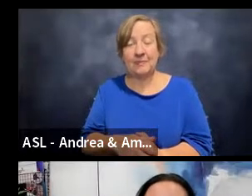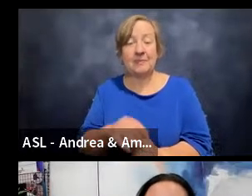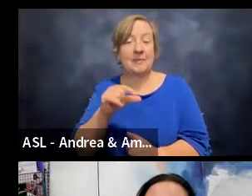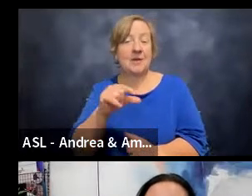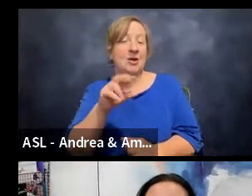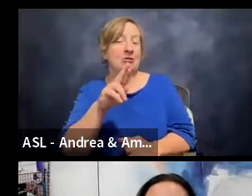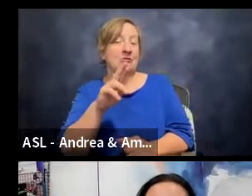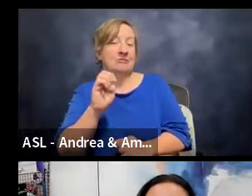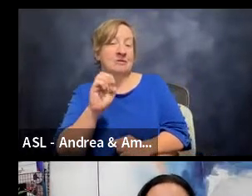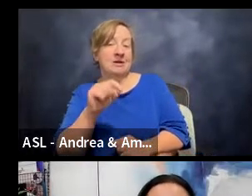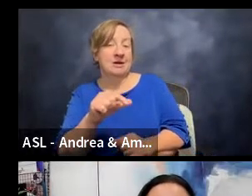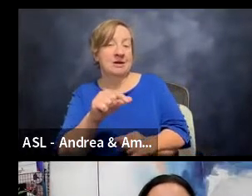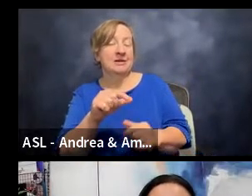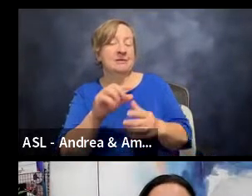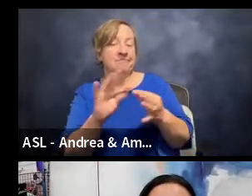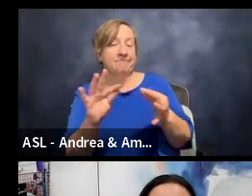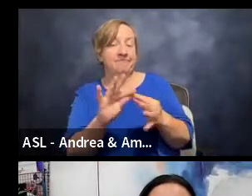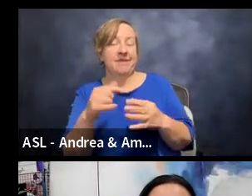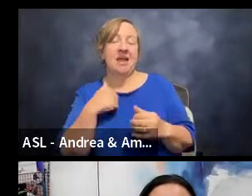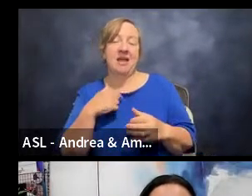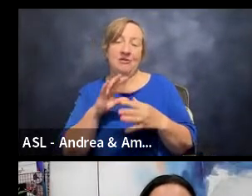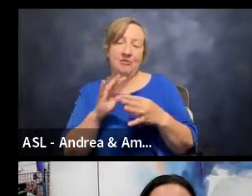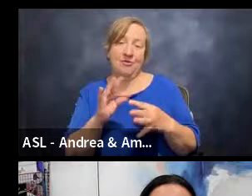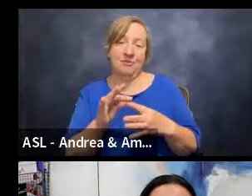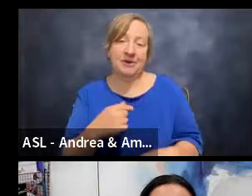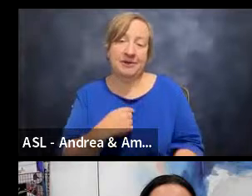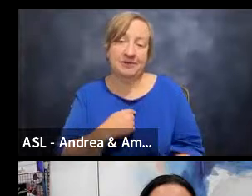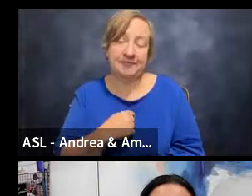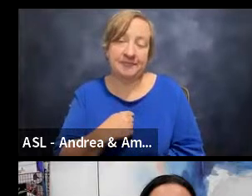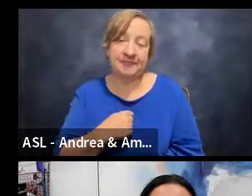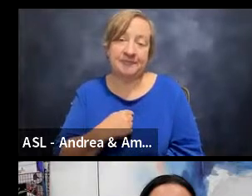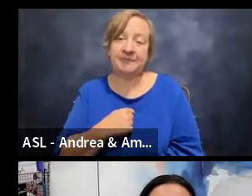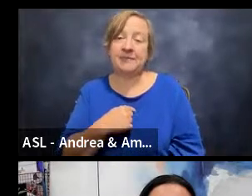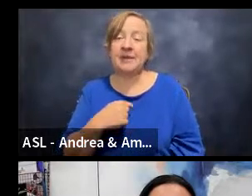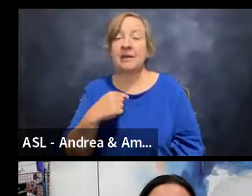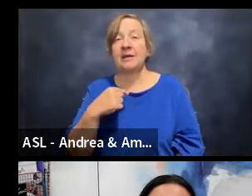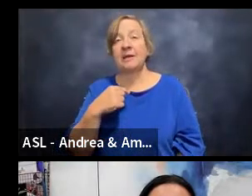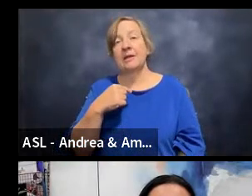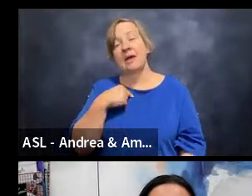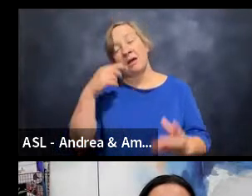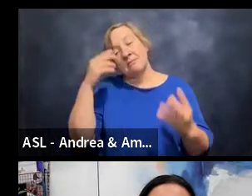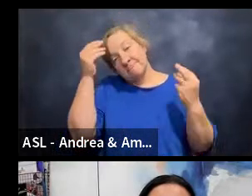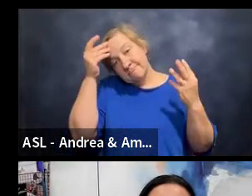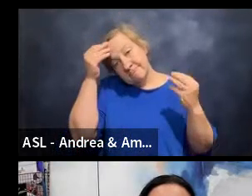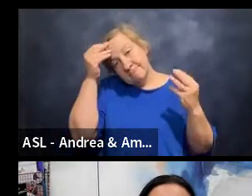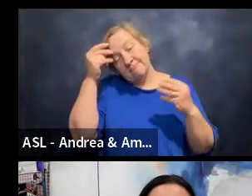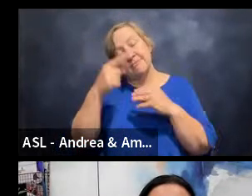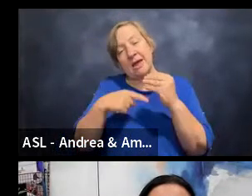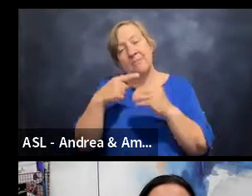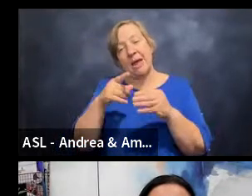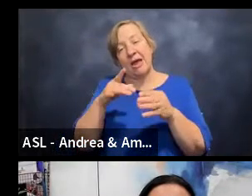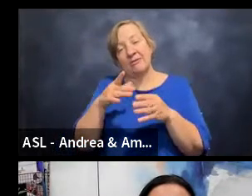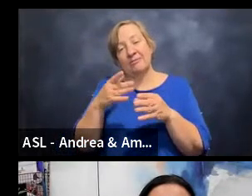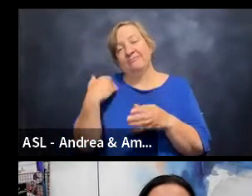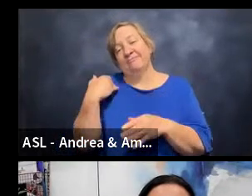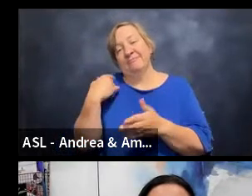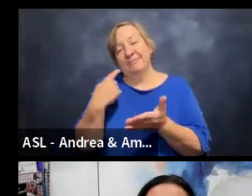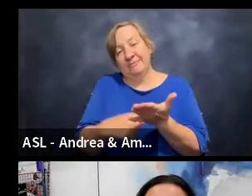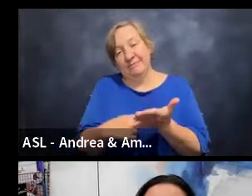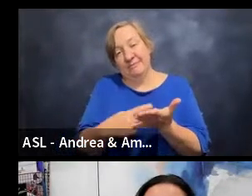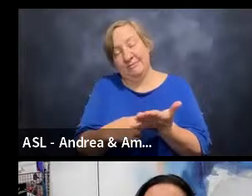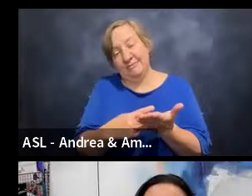Well, I do have a comment, and I've been giving thought to the earlier discussion